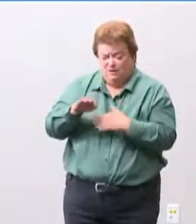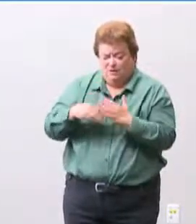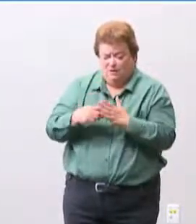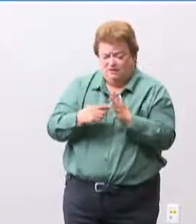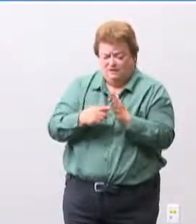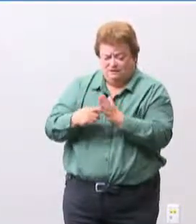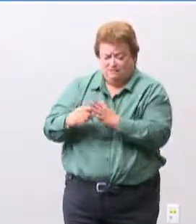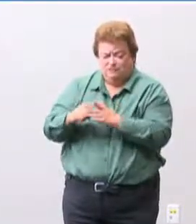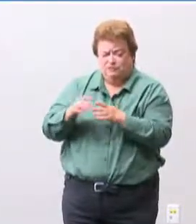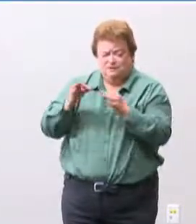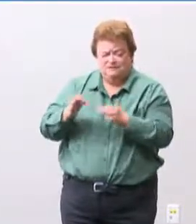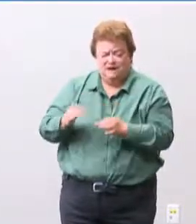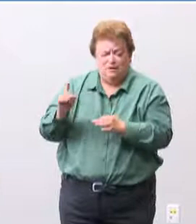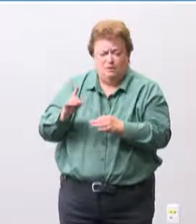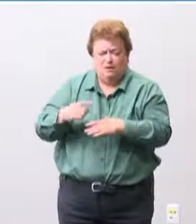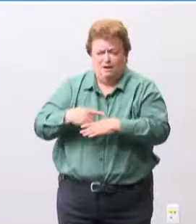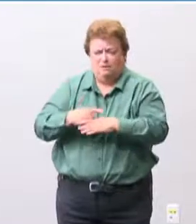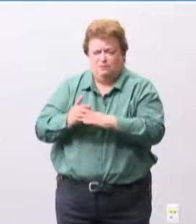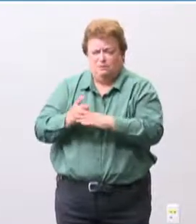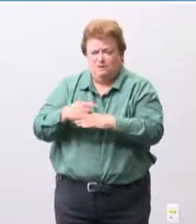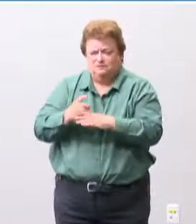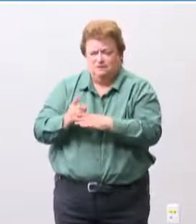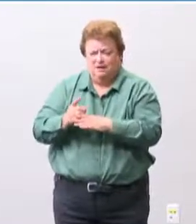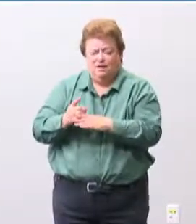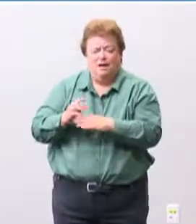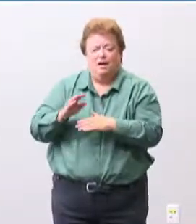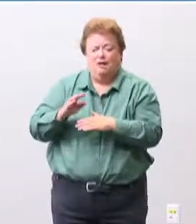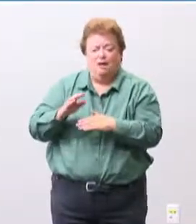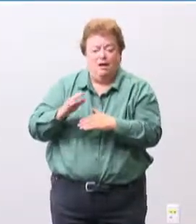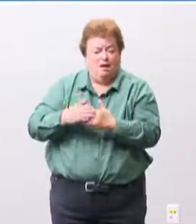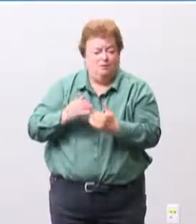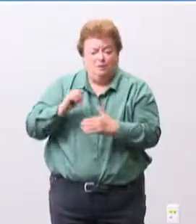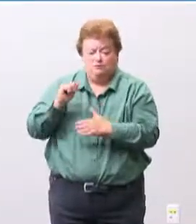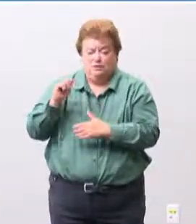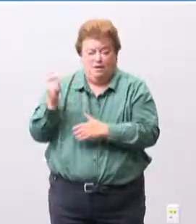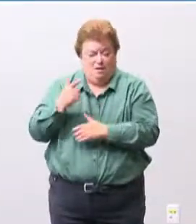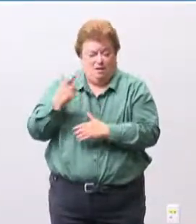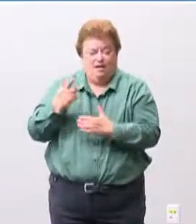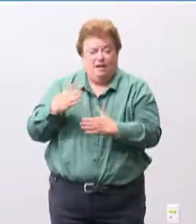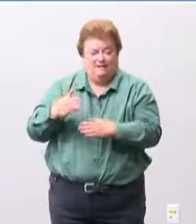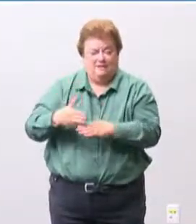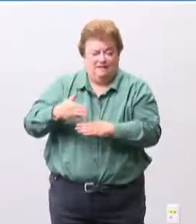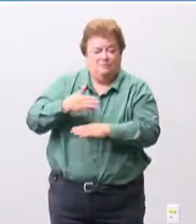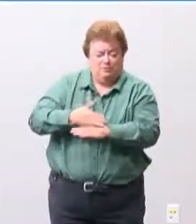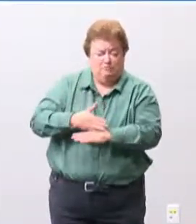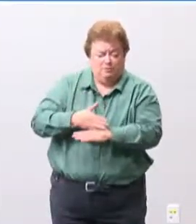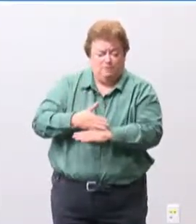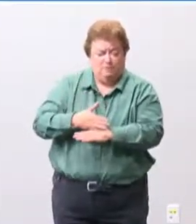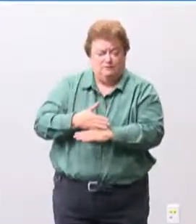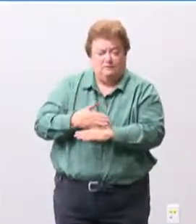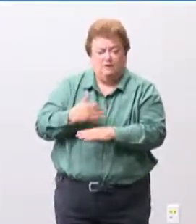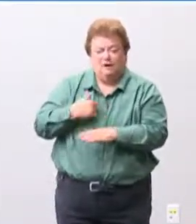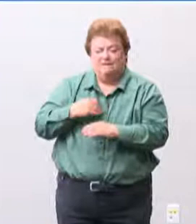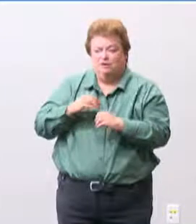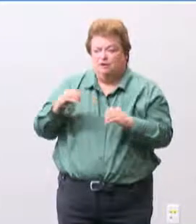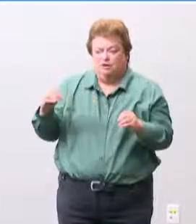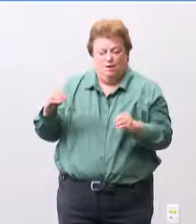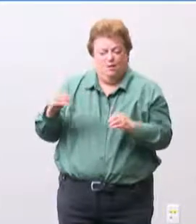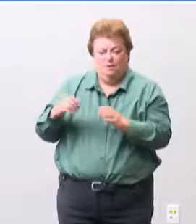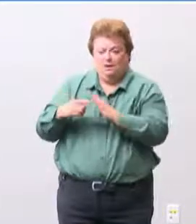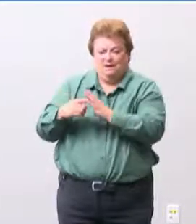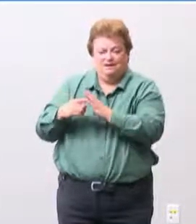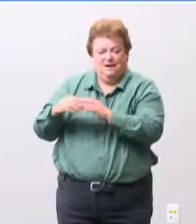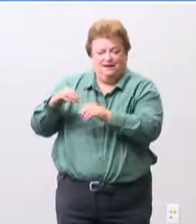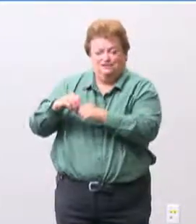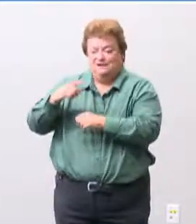to determine the risk dial, almost everyone has improved over the past few weeks. We currently have no indicators in the red